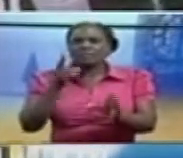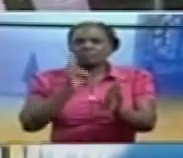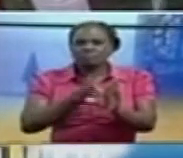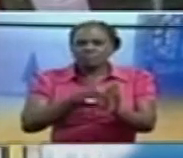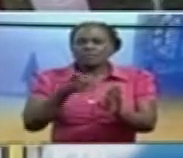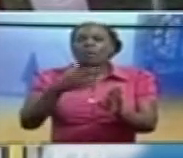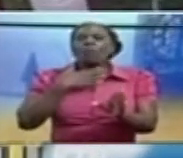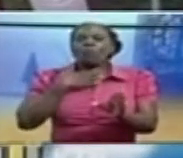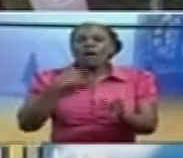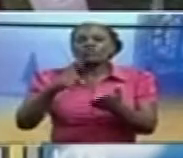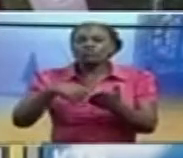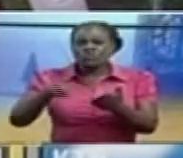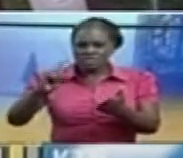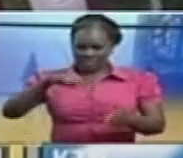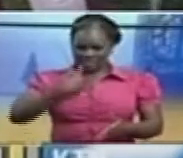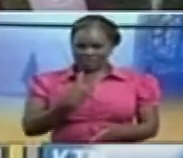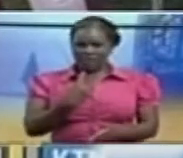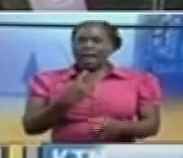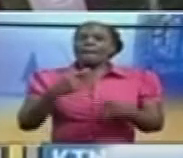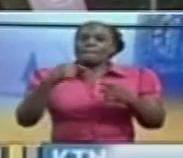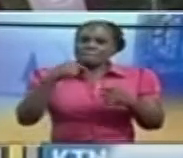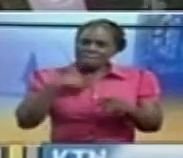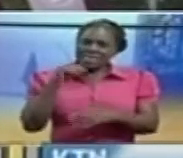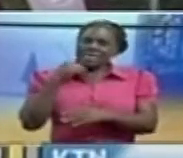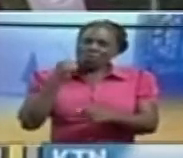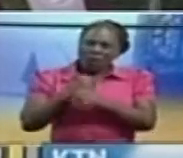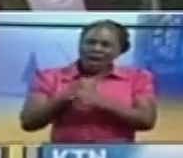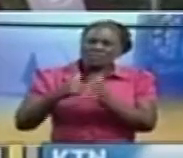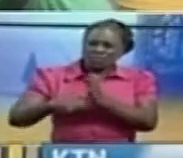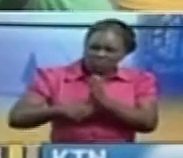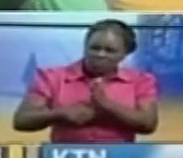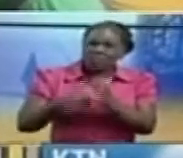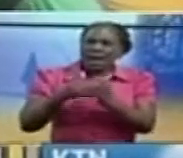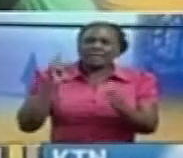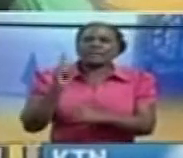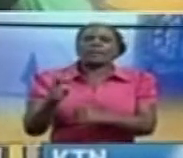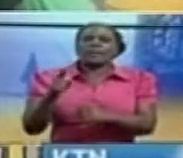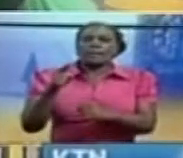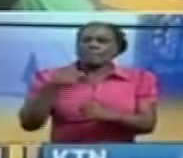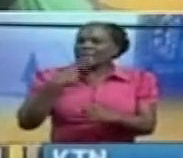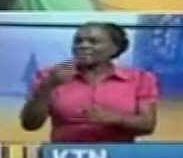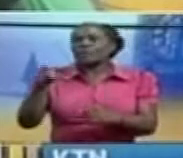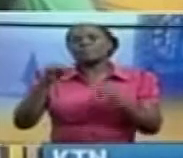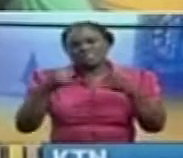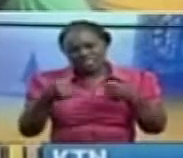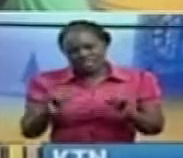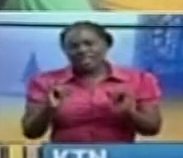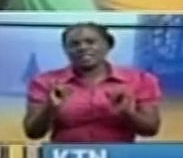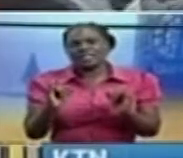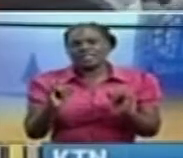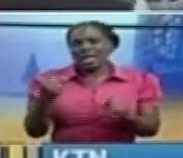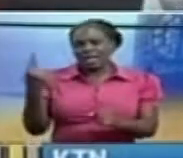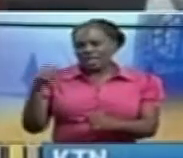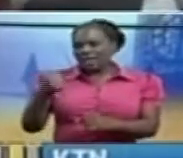beat Mr. Waldegard, so I have to work hard if I should win again, but I will try. I got 70 years old the other